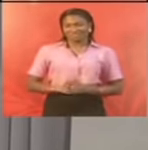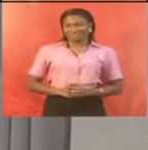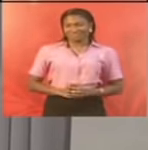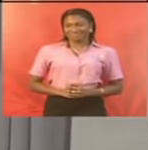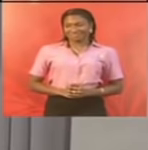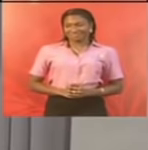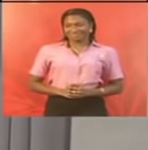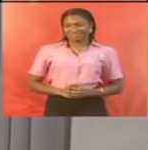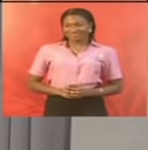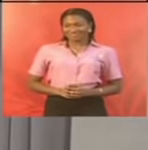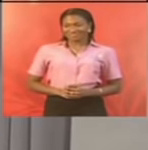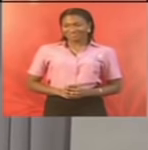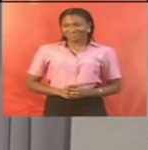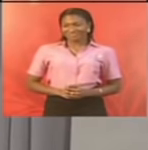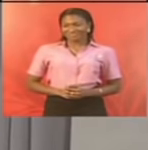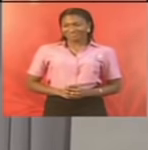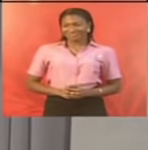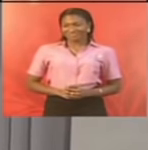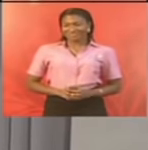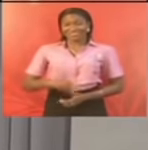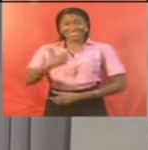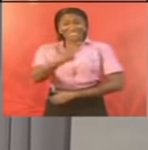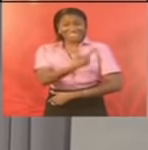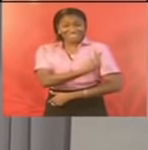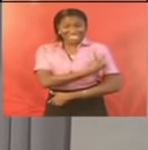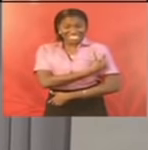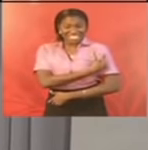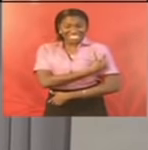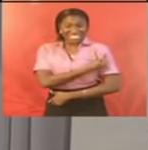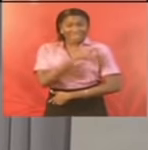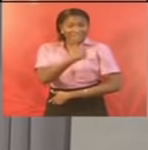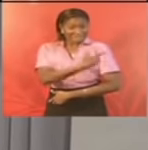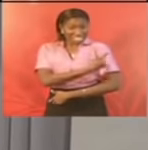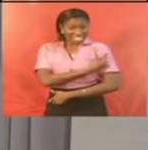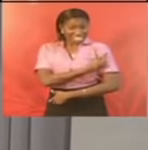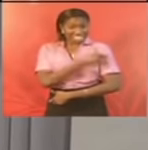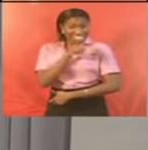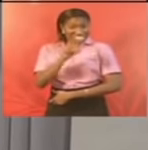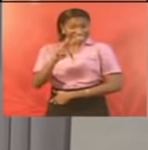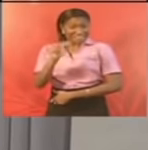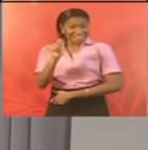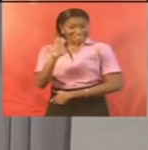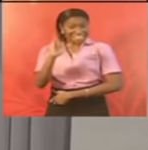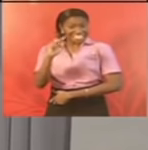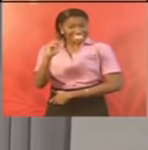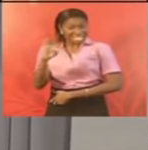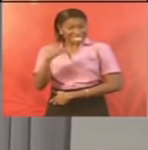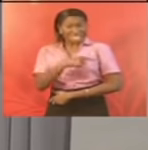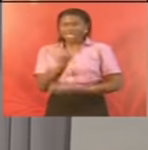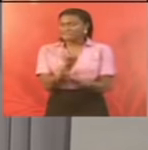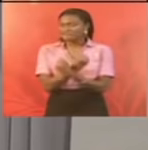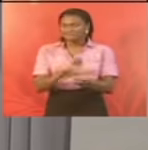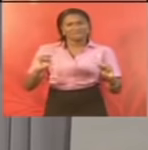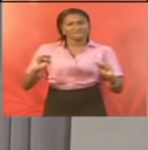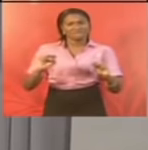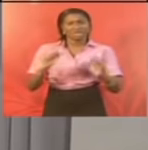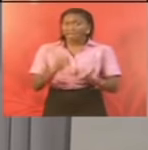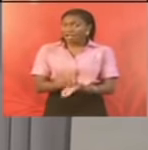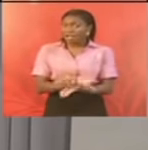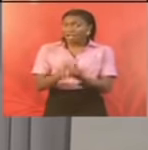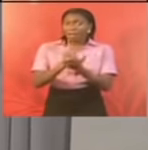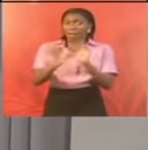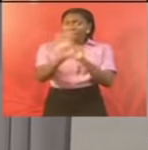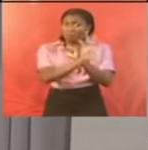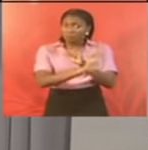on the scale. Vaccines are safe. They are effective in combating childhood